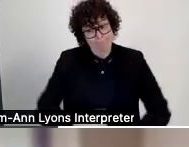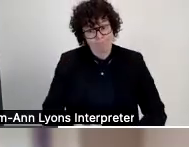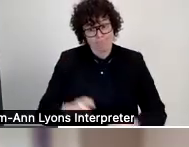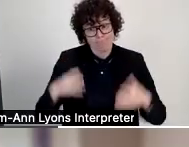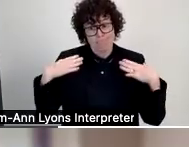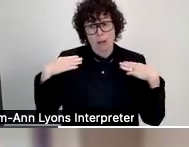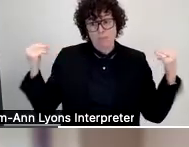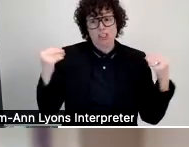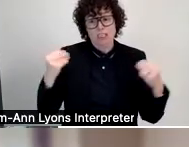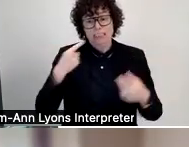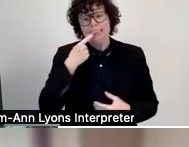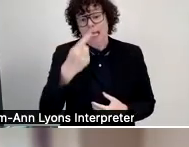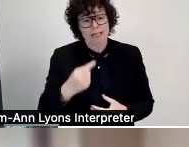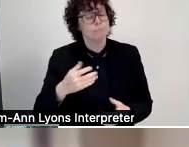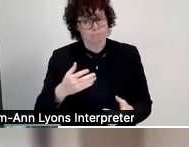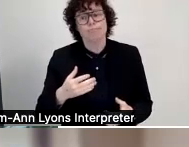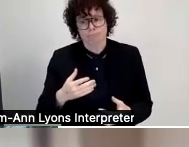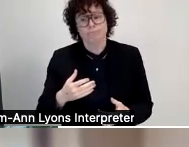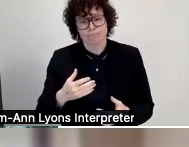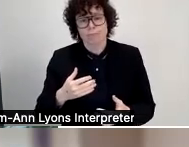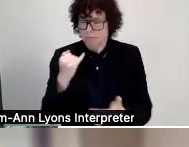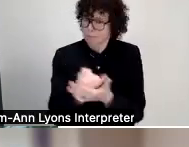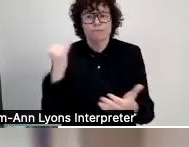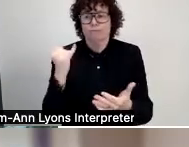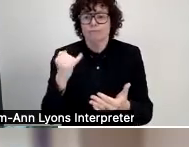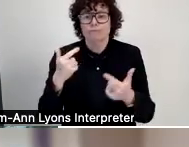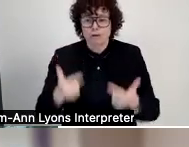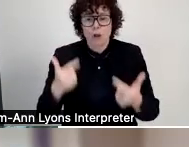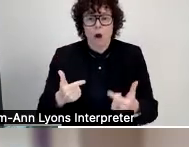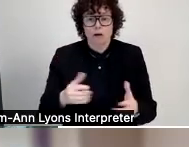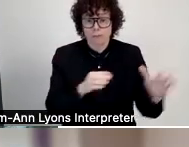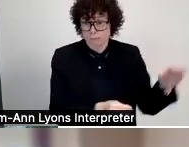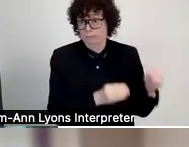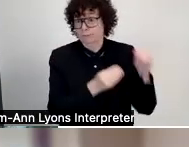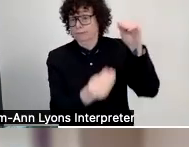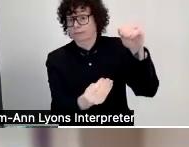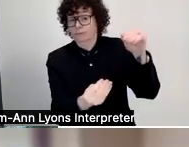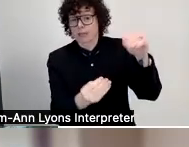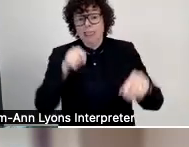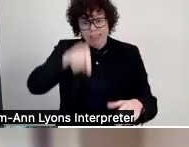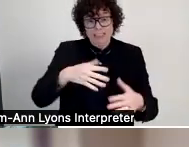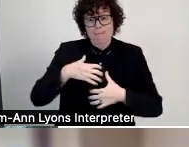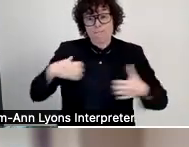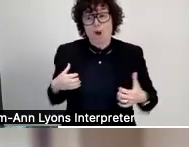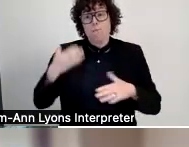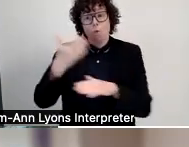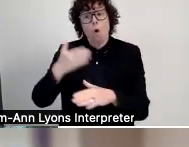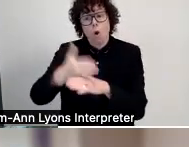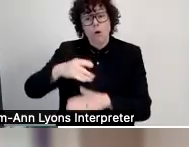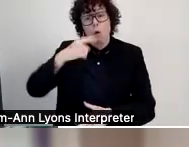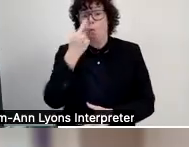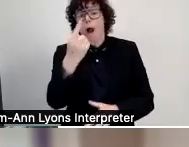cognitive disability. The Intellectual Disability Health Capability Framework is one tool that will help future